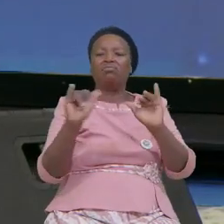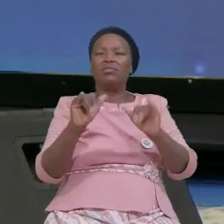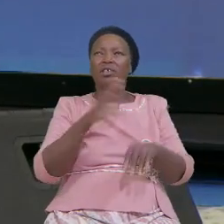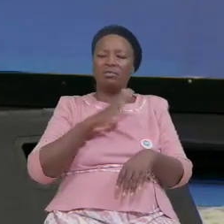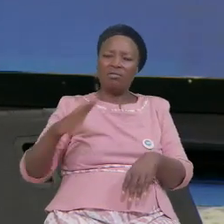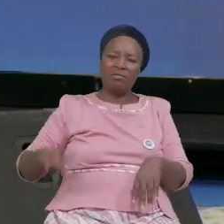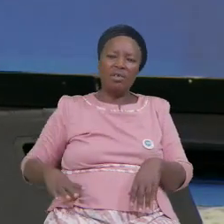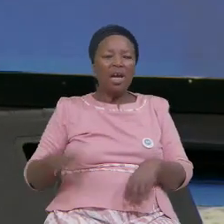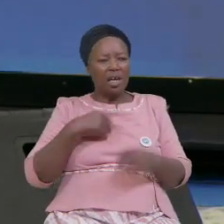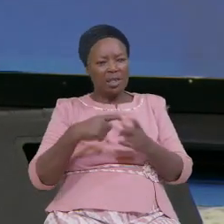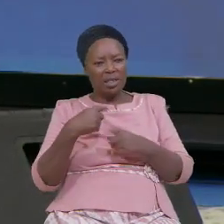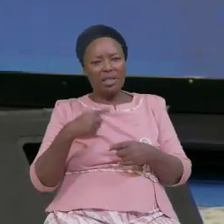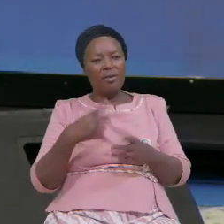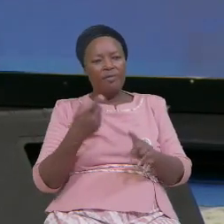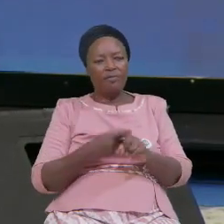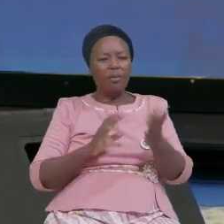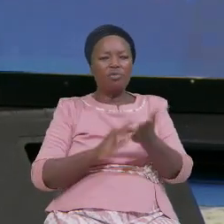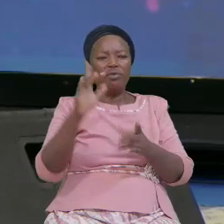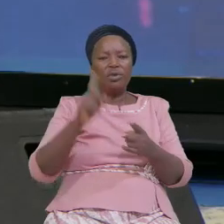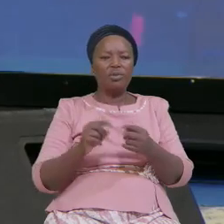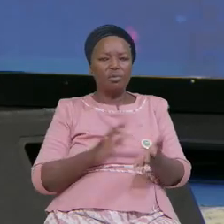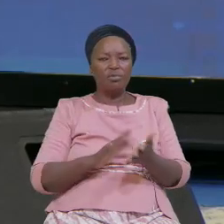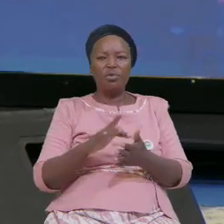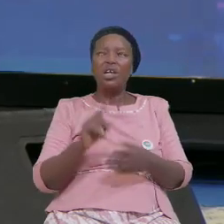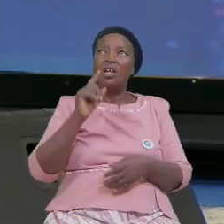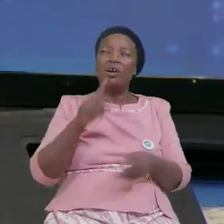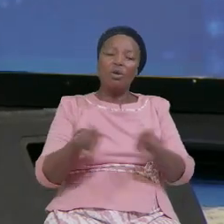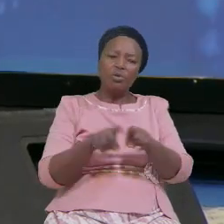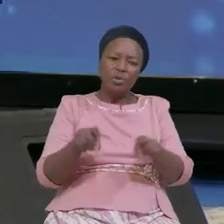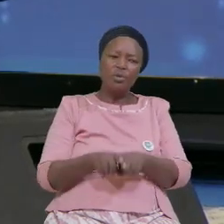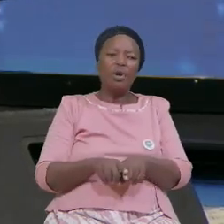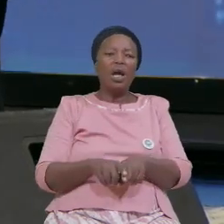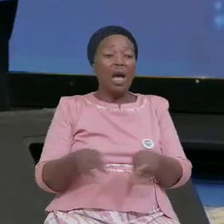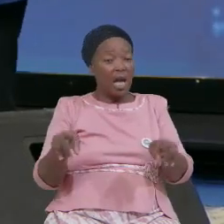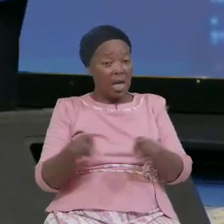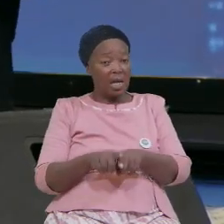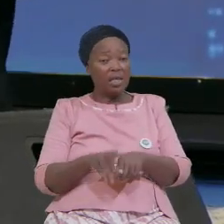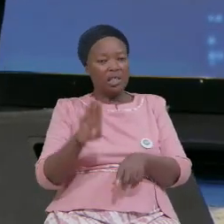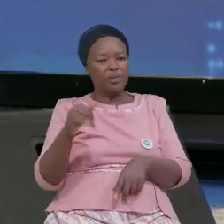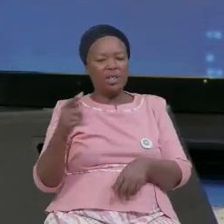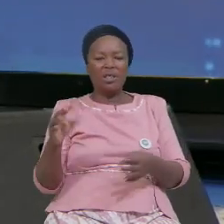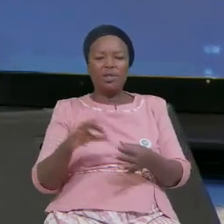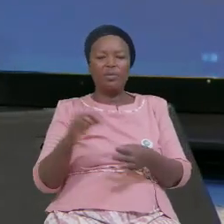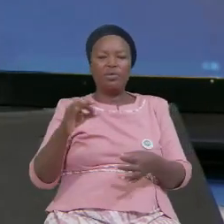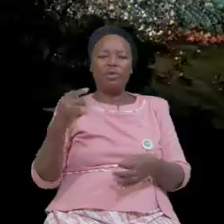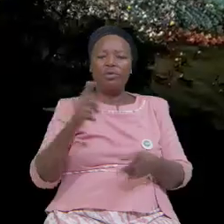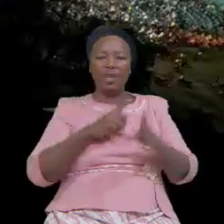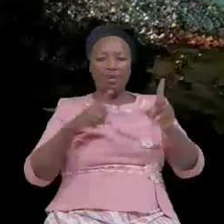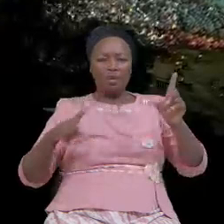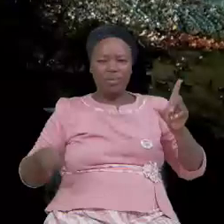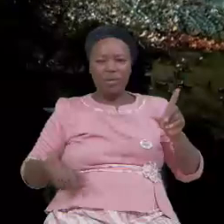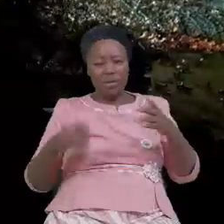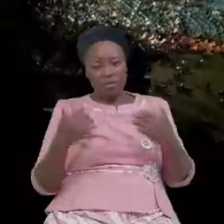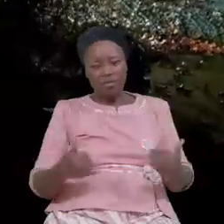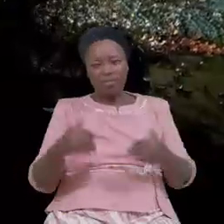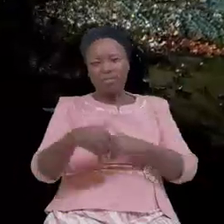he says, from glory to glory, even as by the Spirit of the Lord. Tonight,